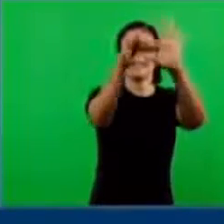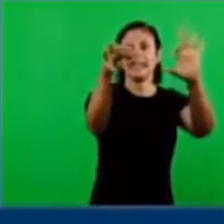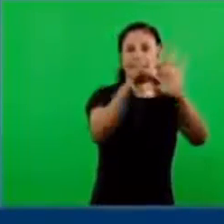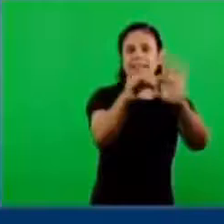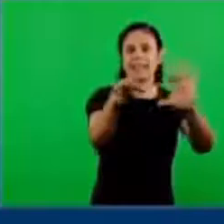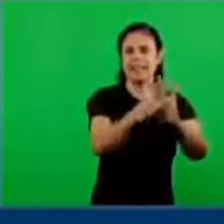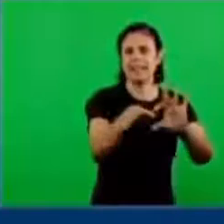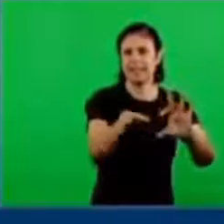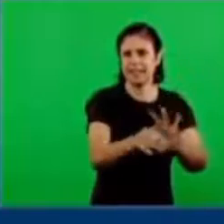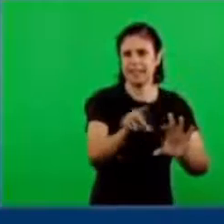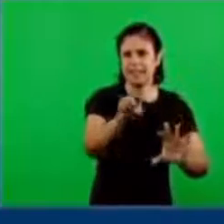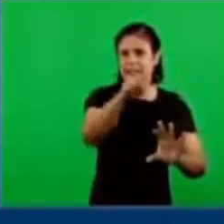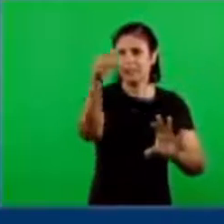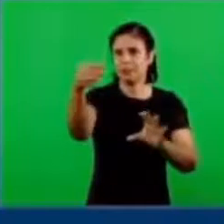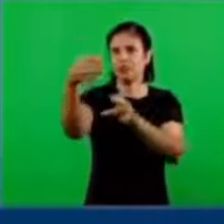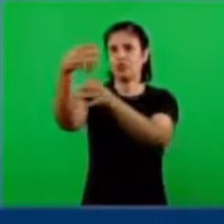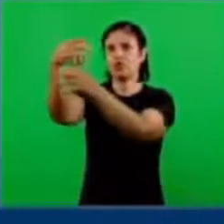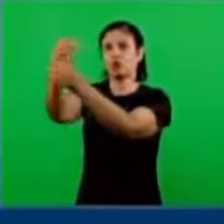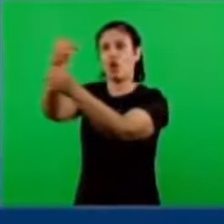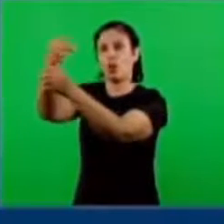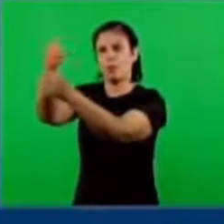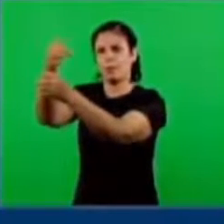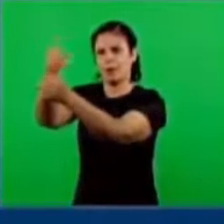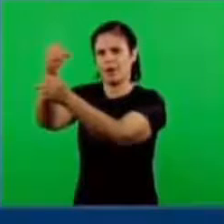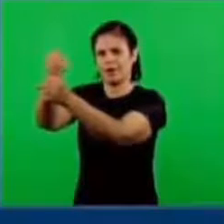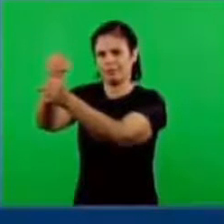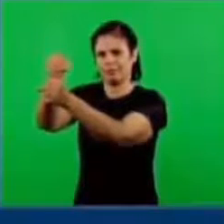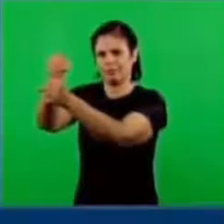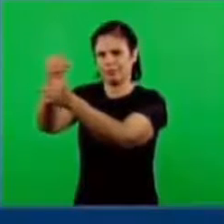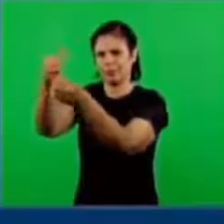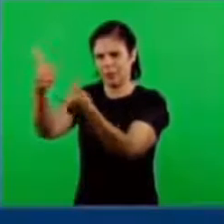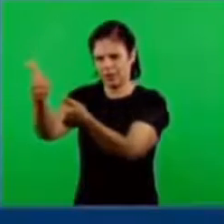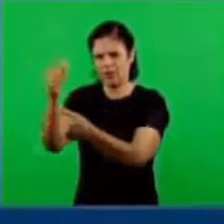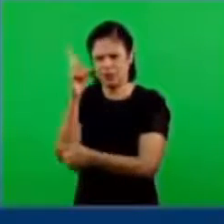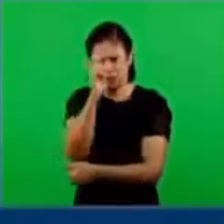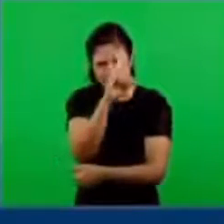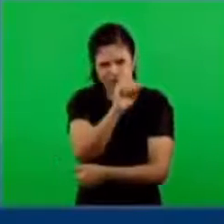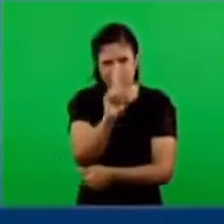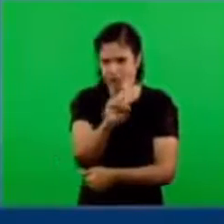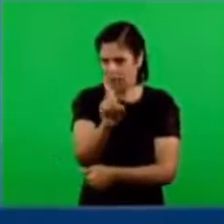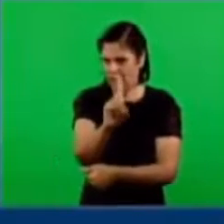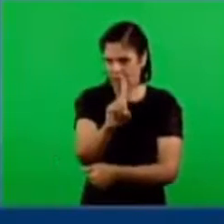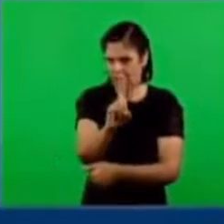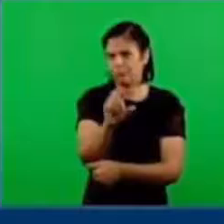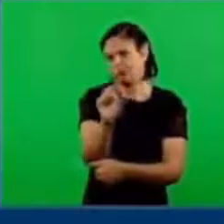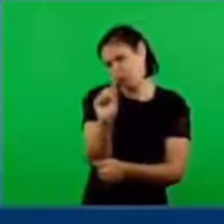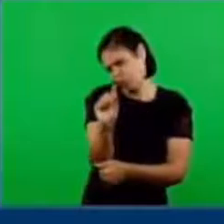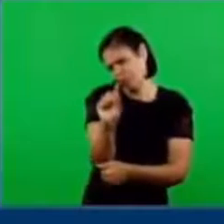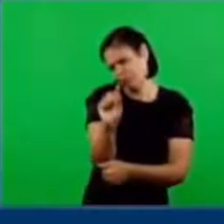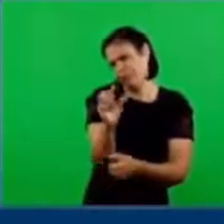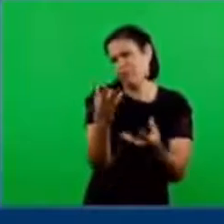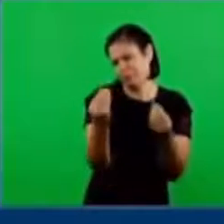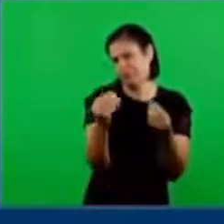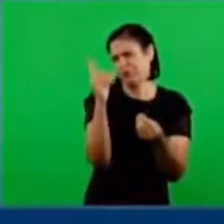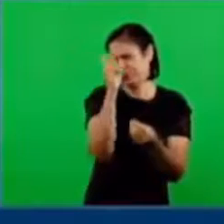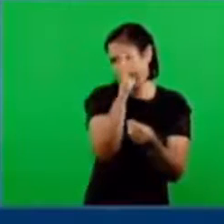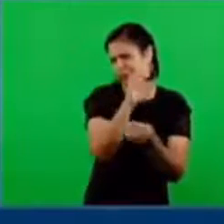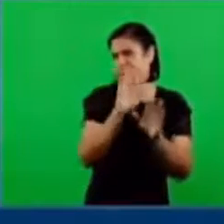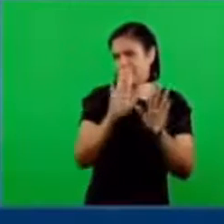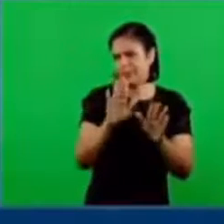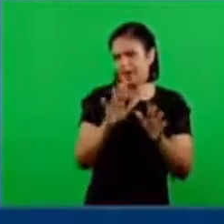that associate with them. Adding up the results as a result of each item is difficult. It's very